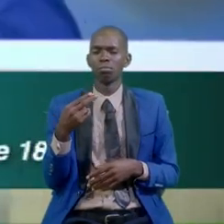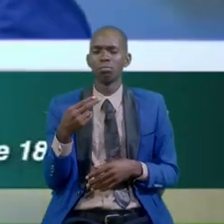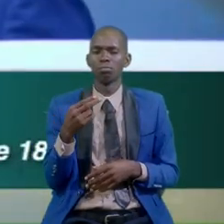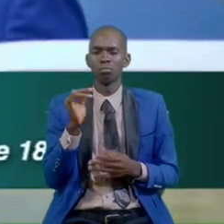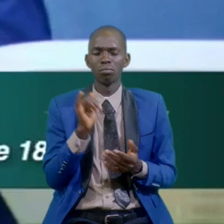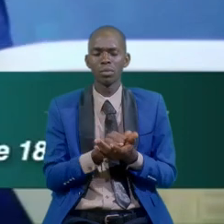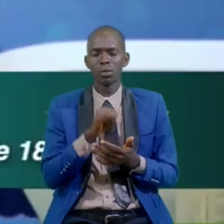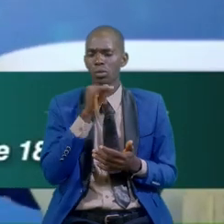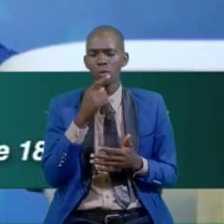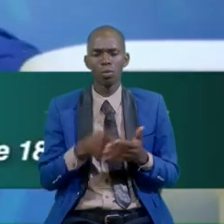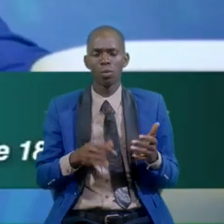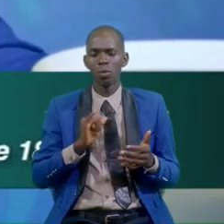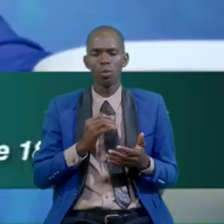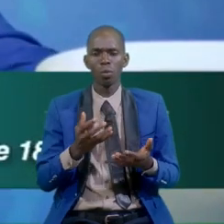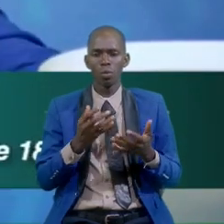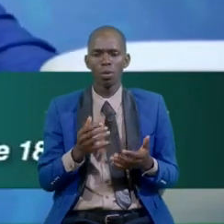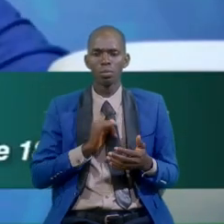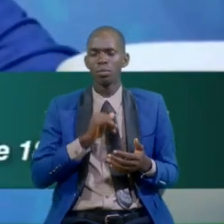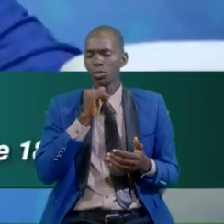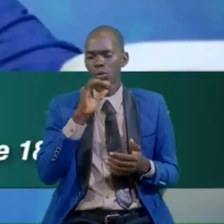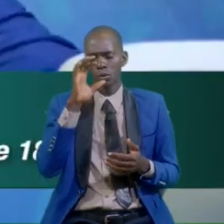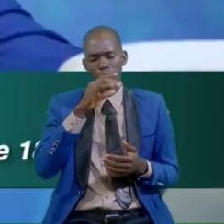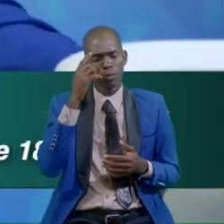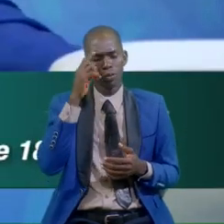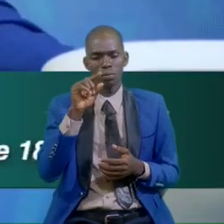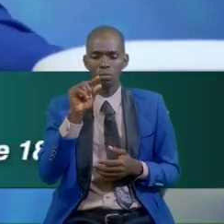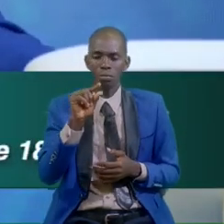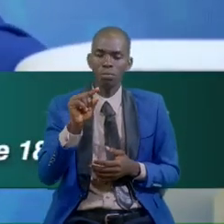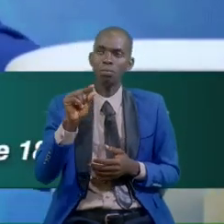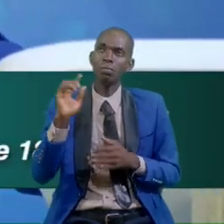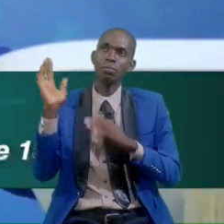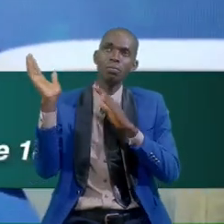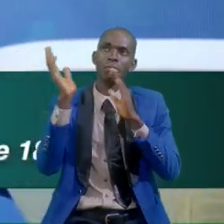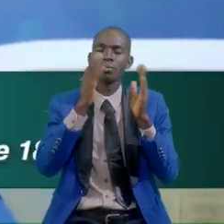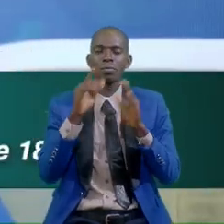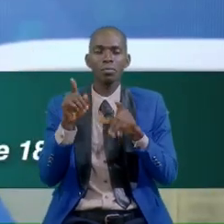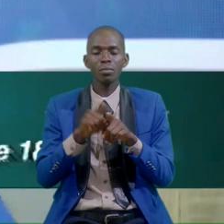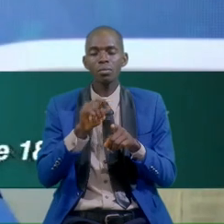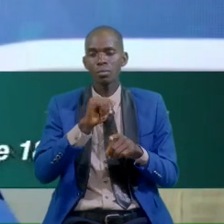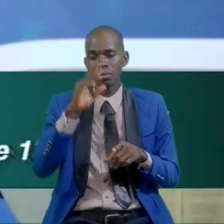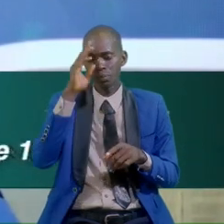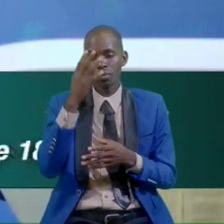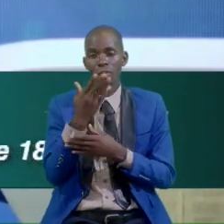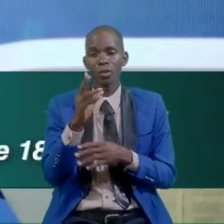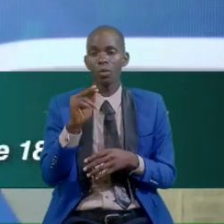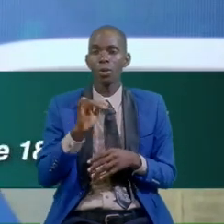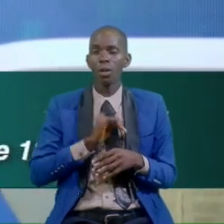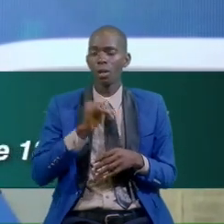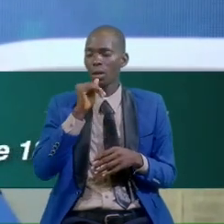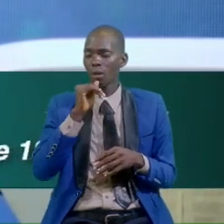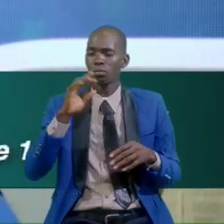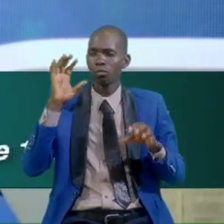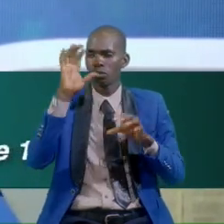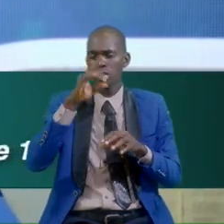not looking for a little cloud, a small cloud, like a man's hand. We're looking for rain that will fill